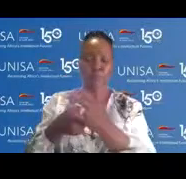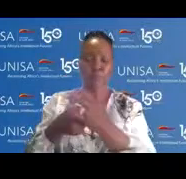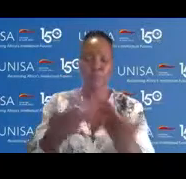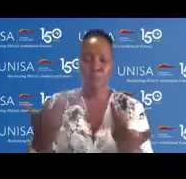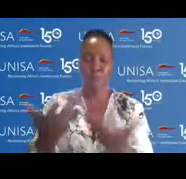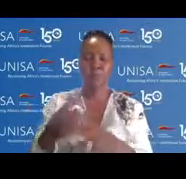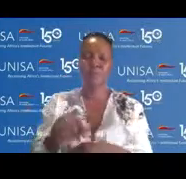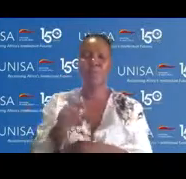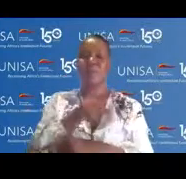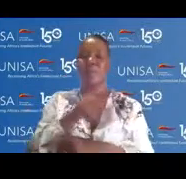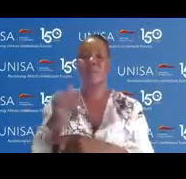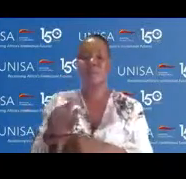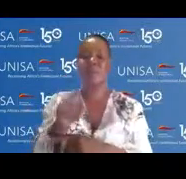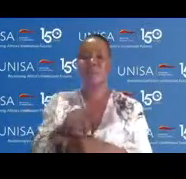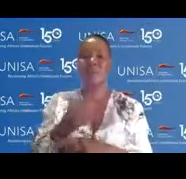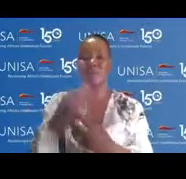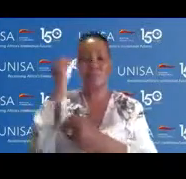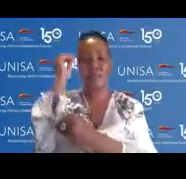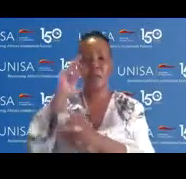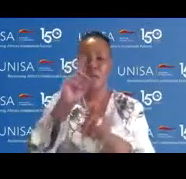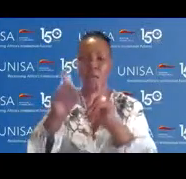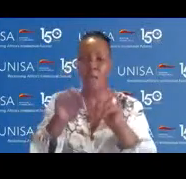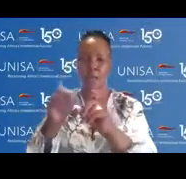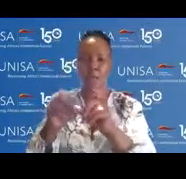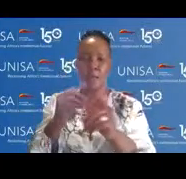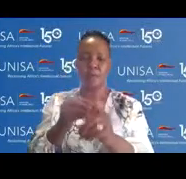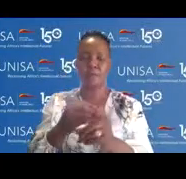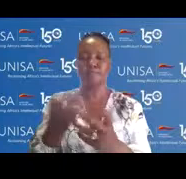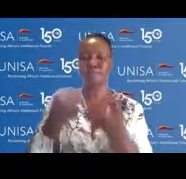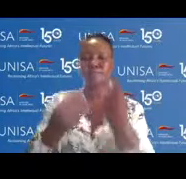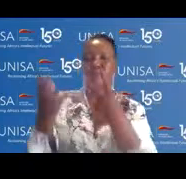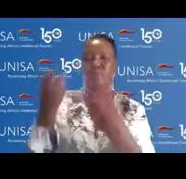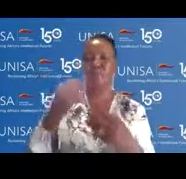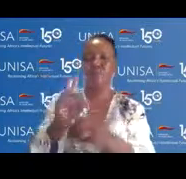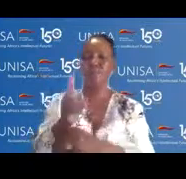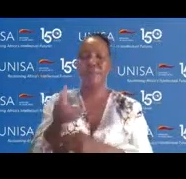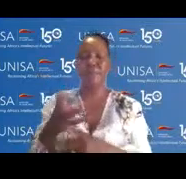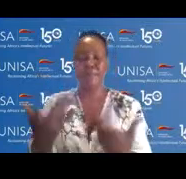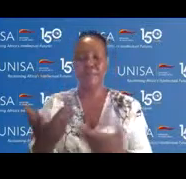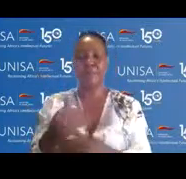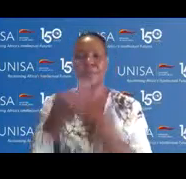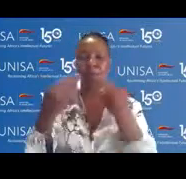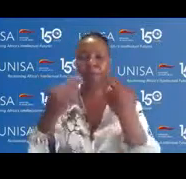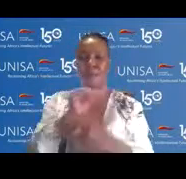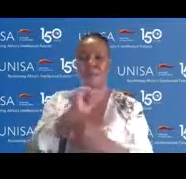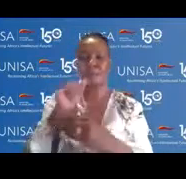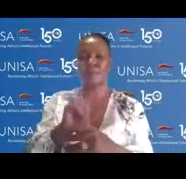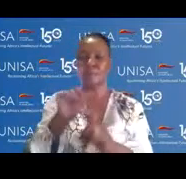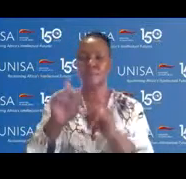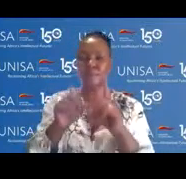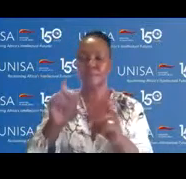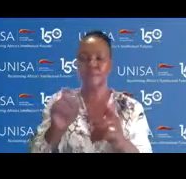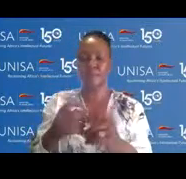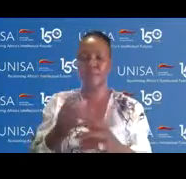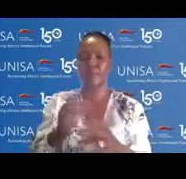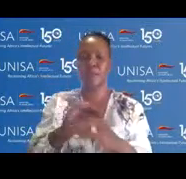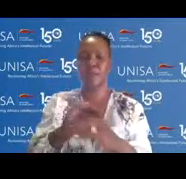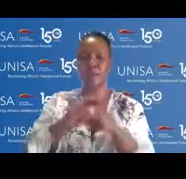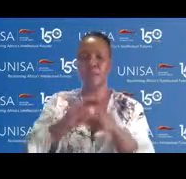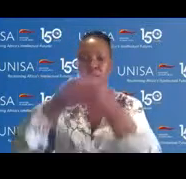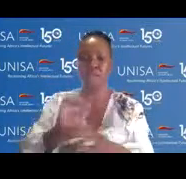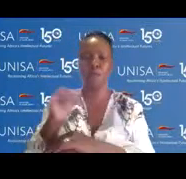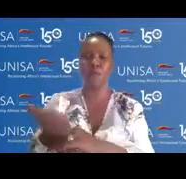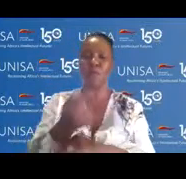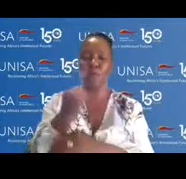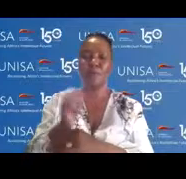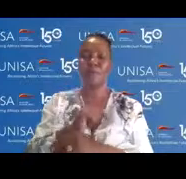an interesting question that you guys did ask us as well. But thank you for those questions. We actually do cover this in very much huge